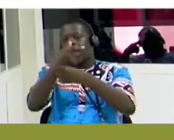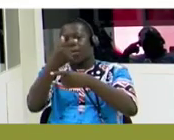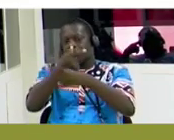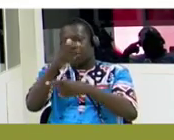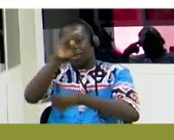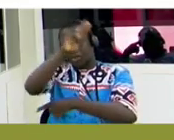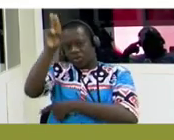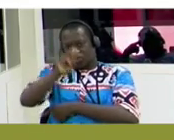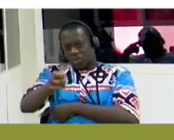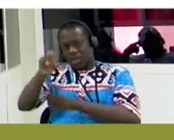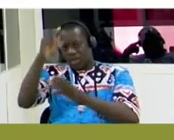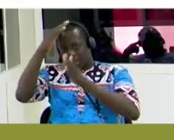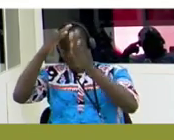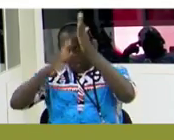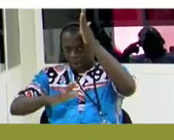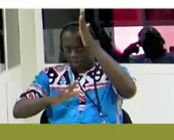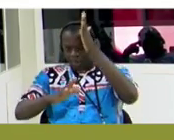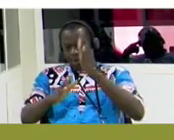Army